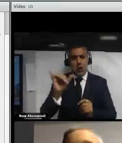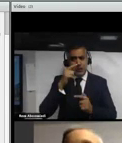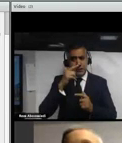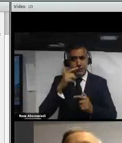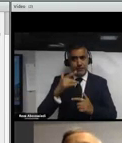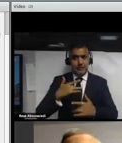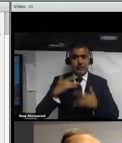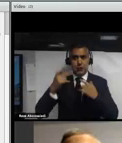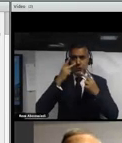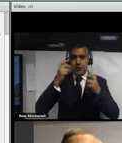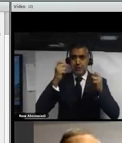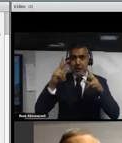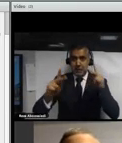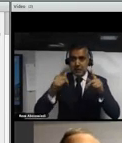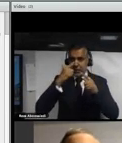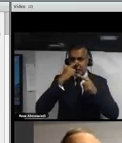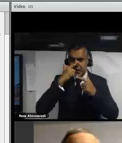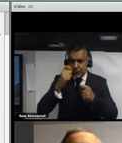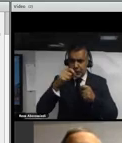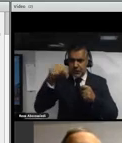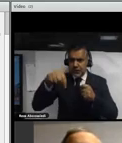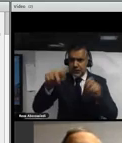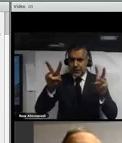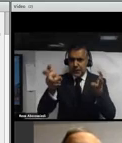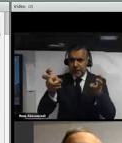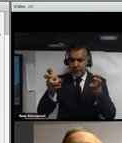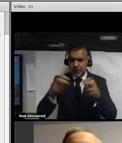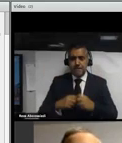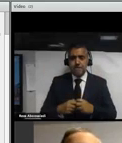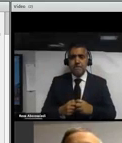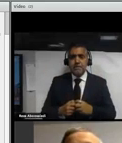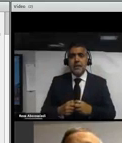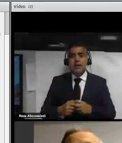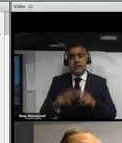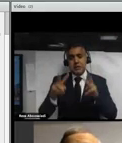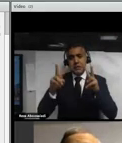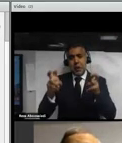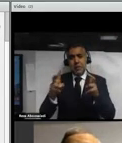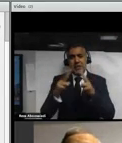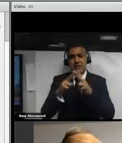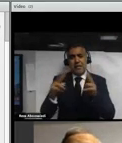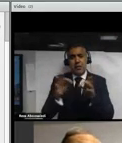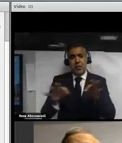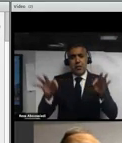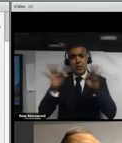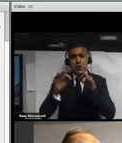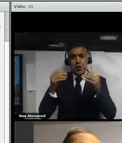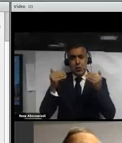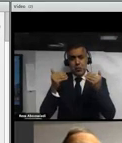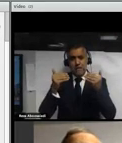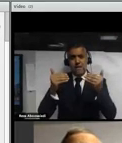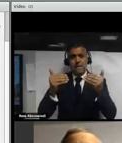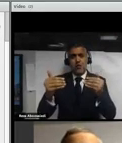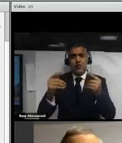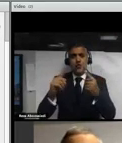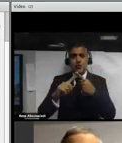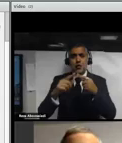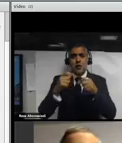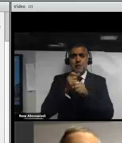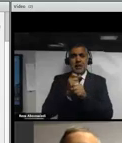this topic, which I think is extremely important moving forward and trying to make a more inclusive